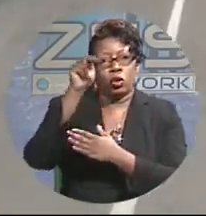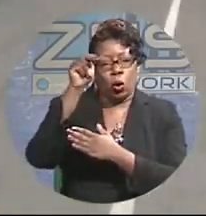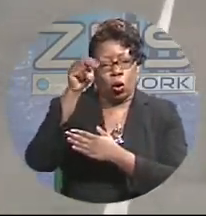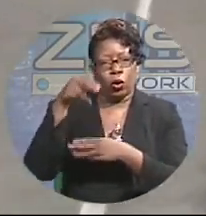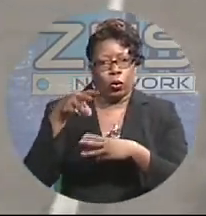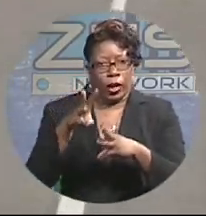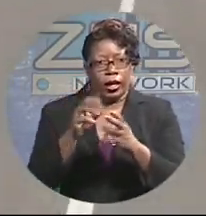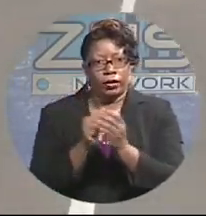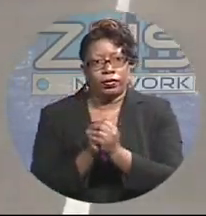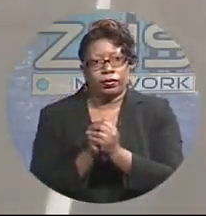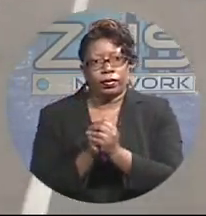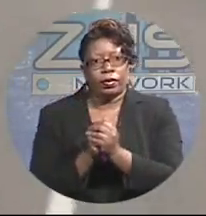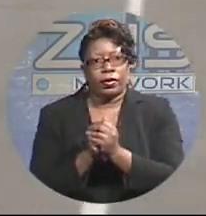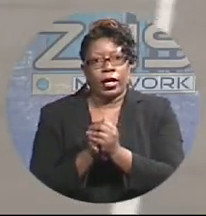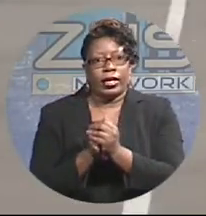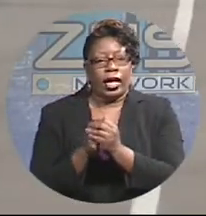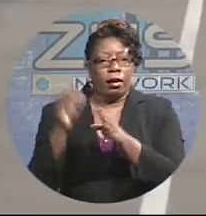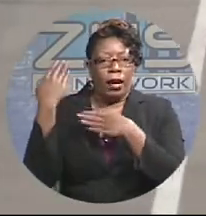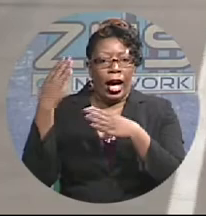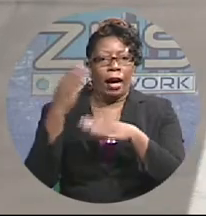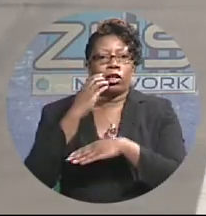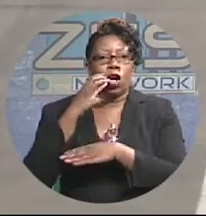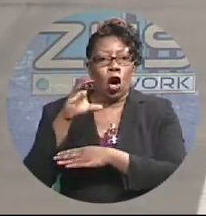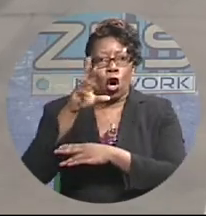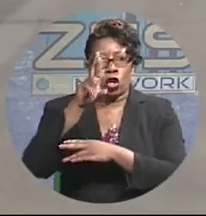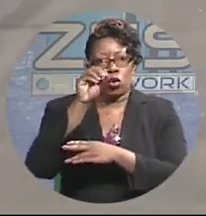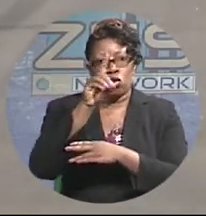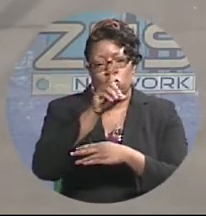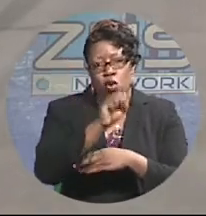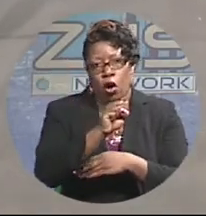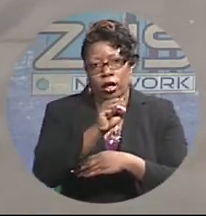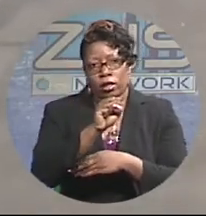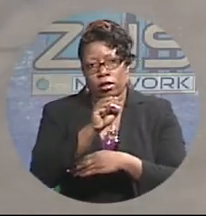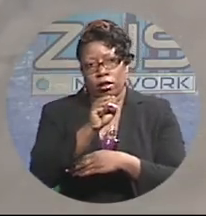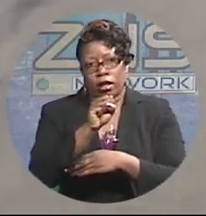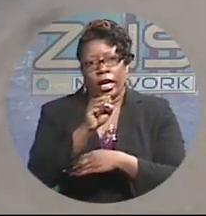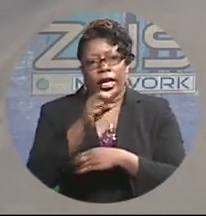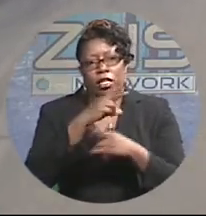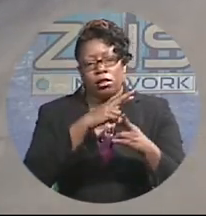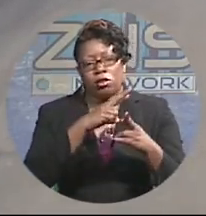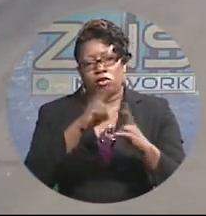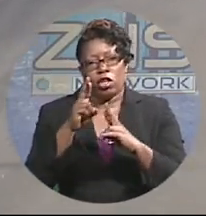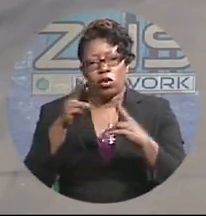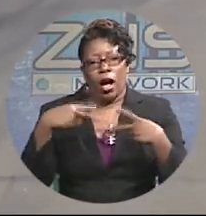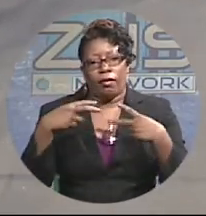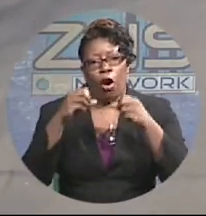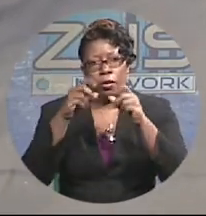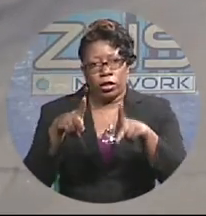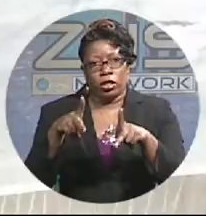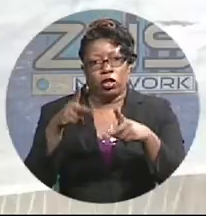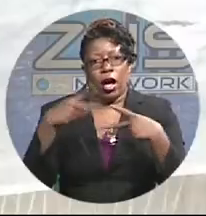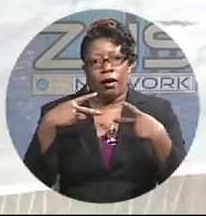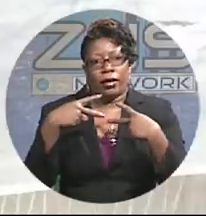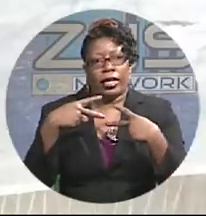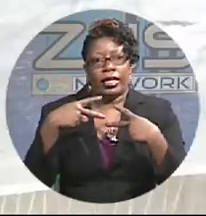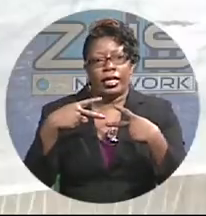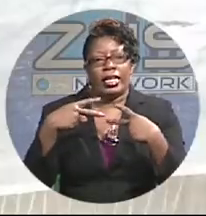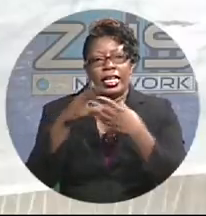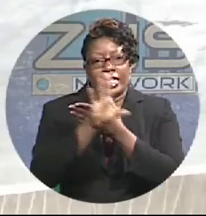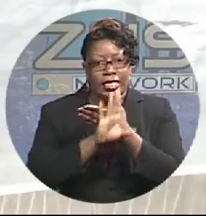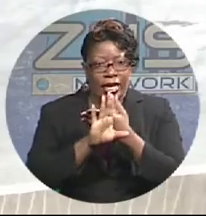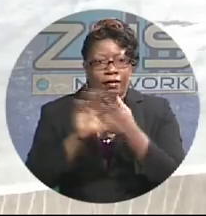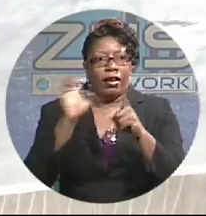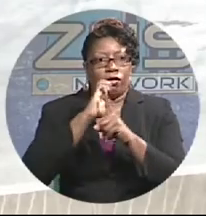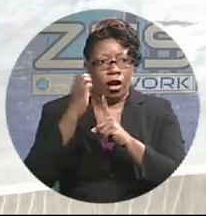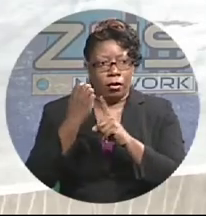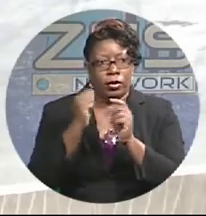full swing thanks to its new home in the Queen Elizabeth Sports Center, and it's all about providing opportunities in a safe environment. There's been a lot going